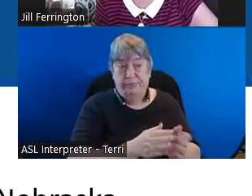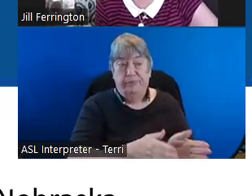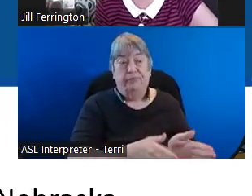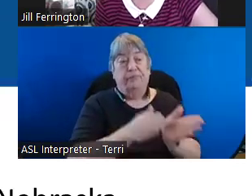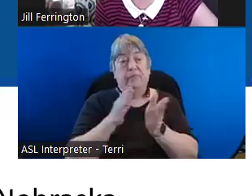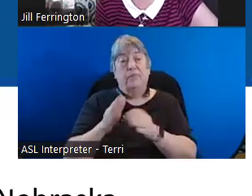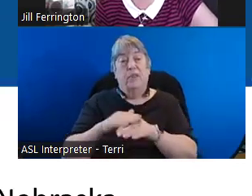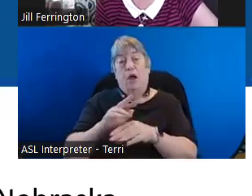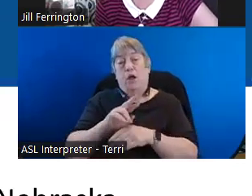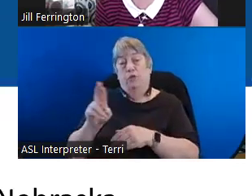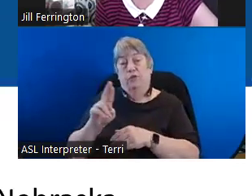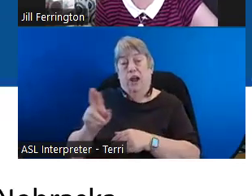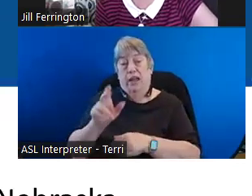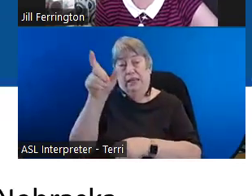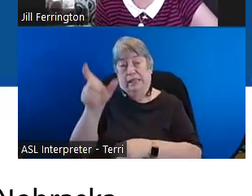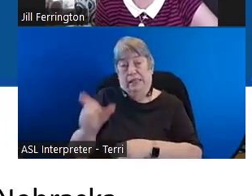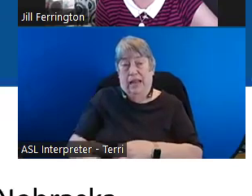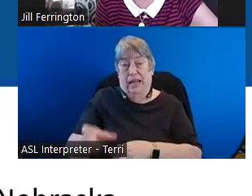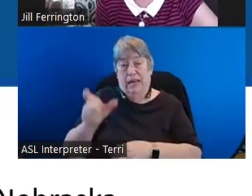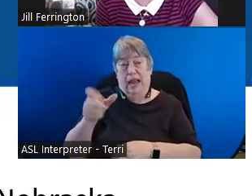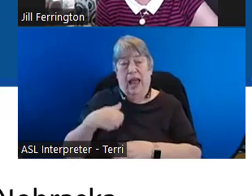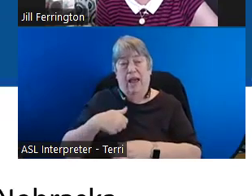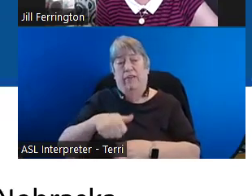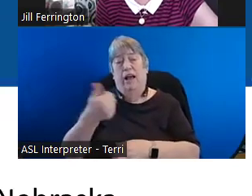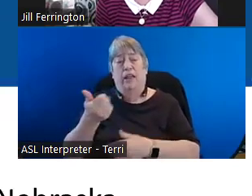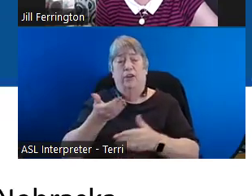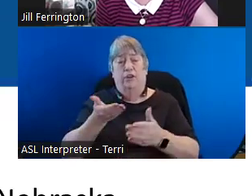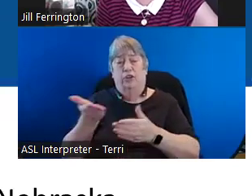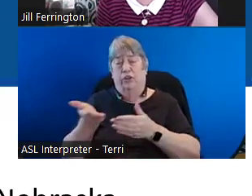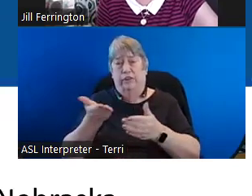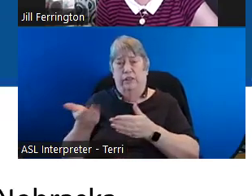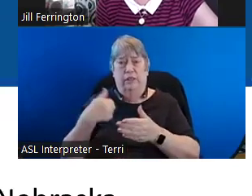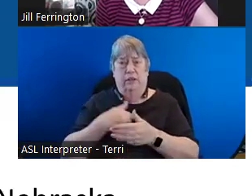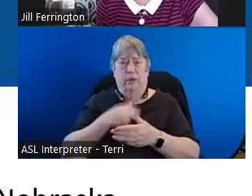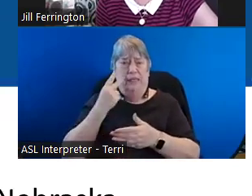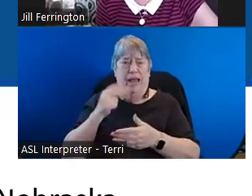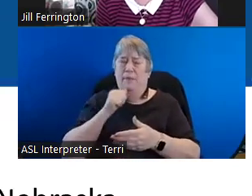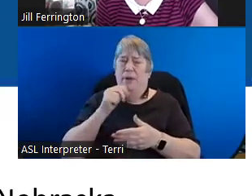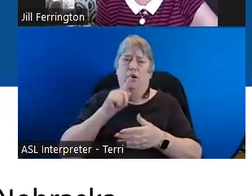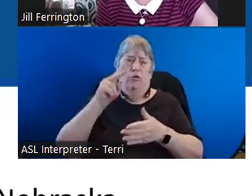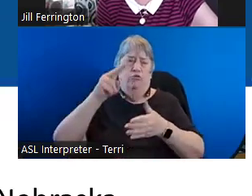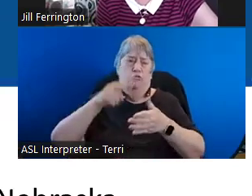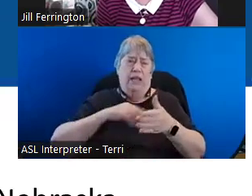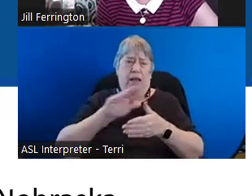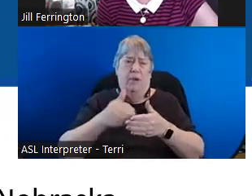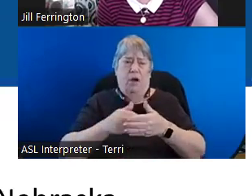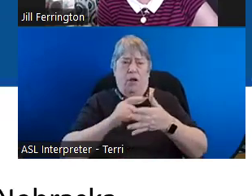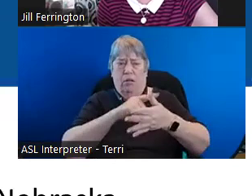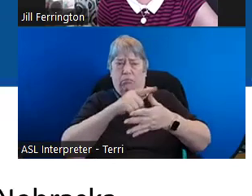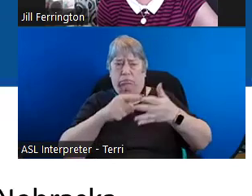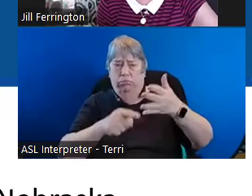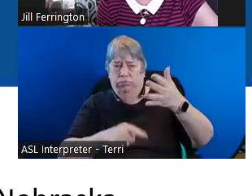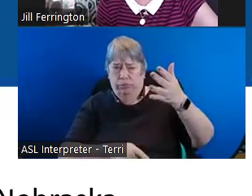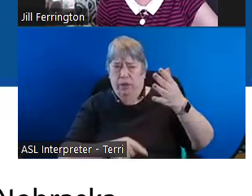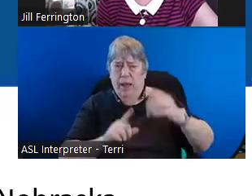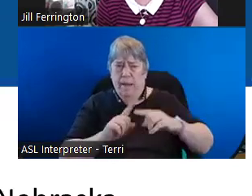some additional kinds of services that we see in states. I won't read off all of them, but you can see that more of